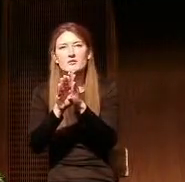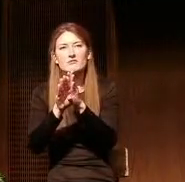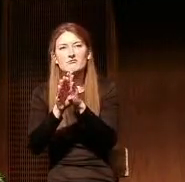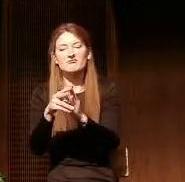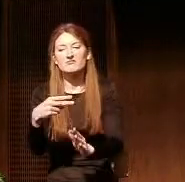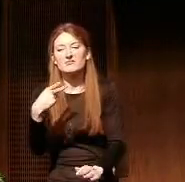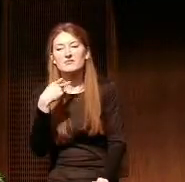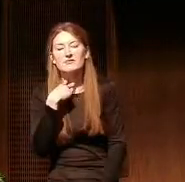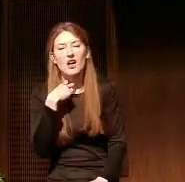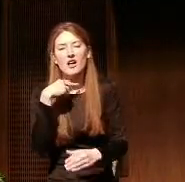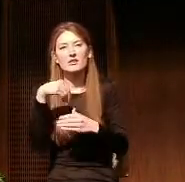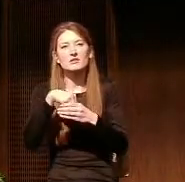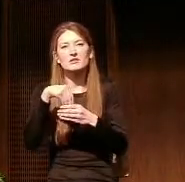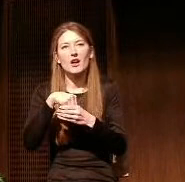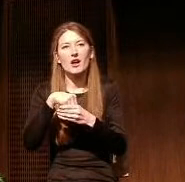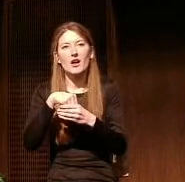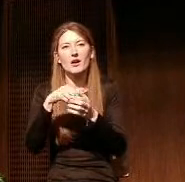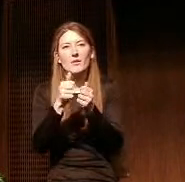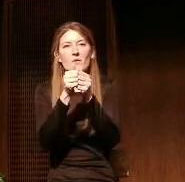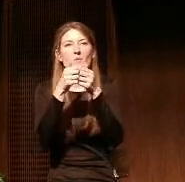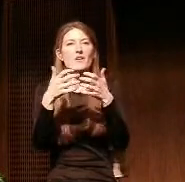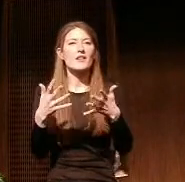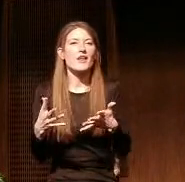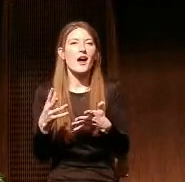without his lovely Rilda